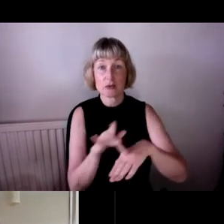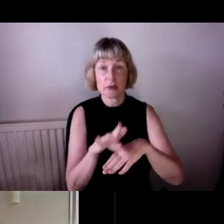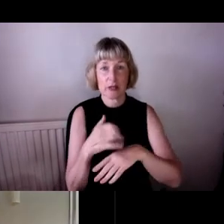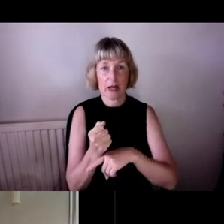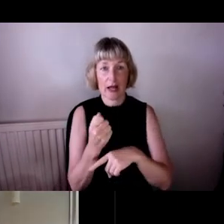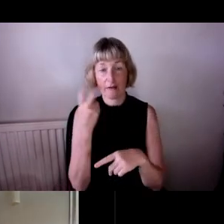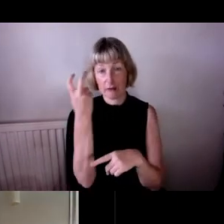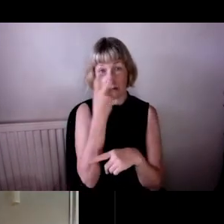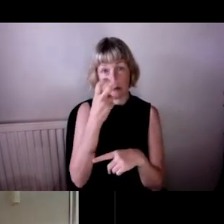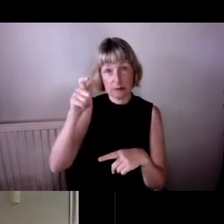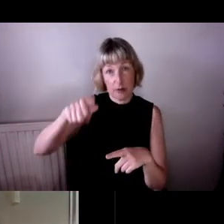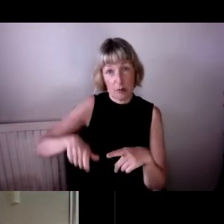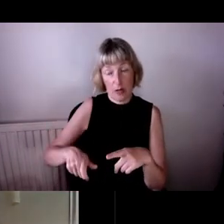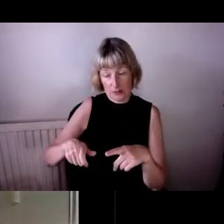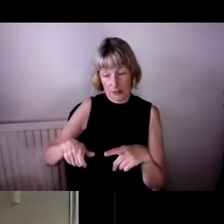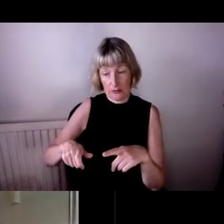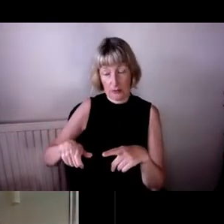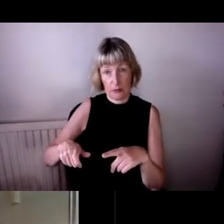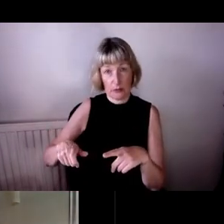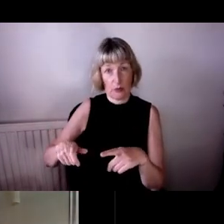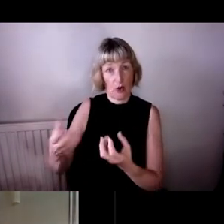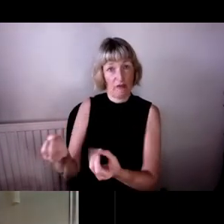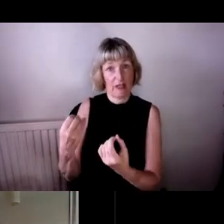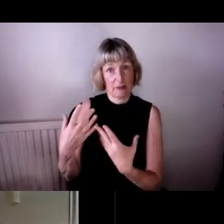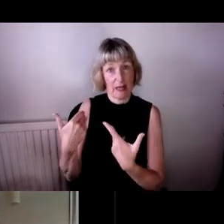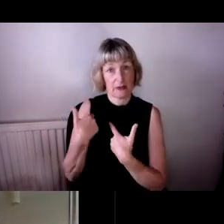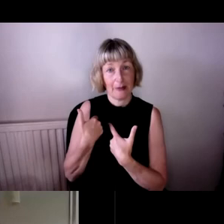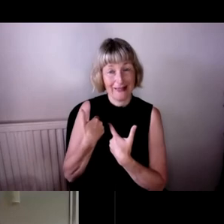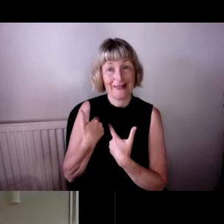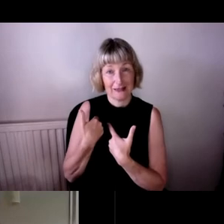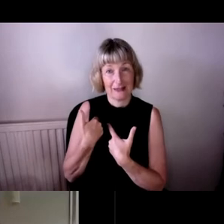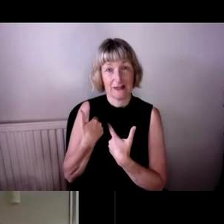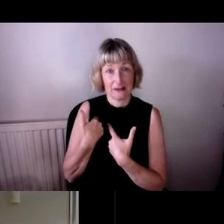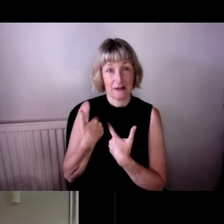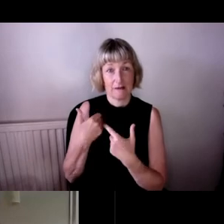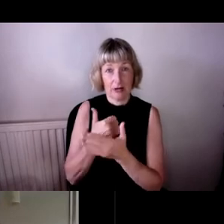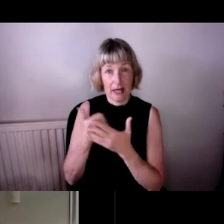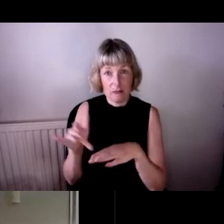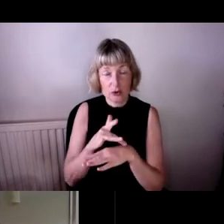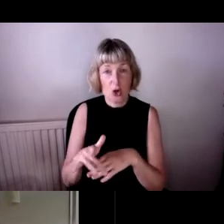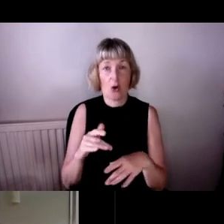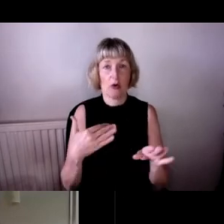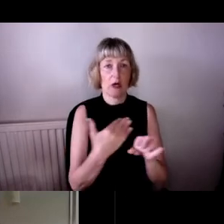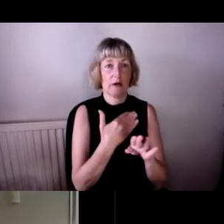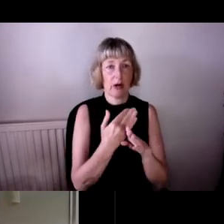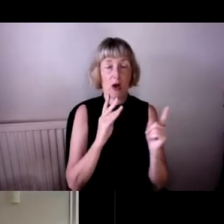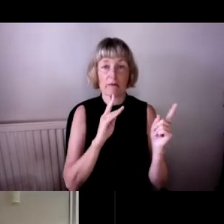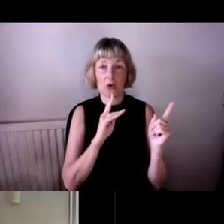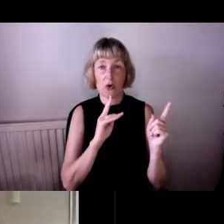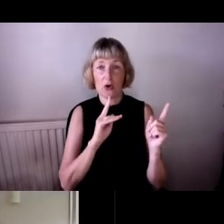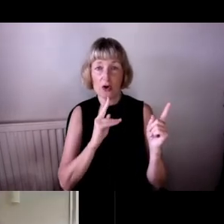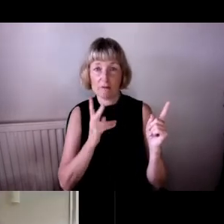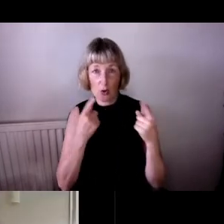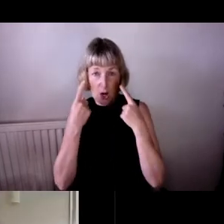impaired person in for the shows to give me feedback and to tell me what's what. If I work for Vocalize, I am assessed